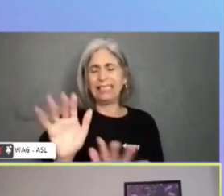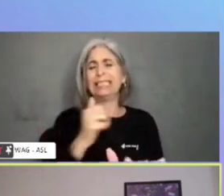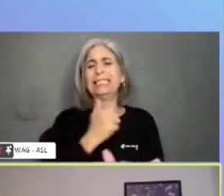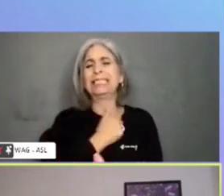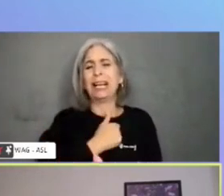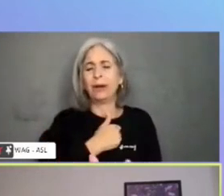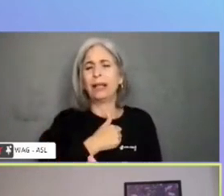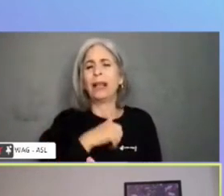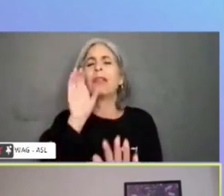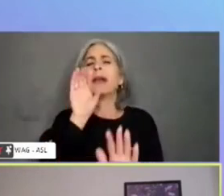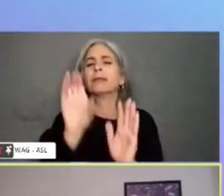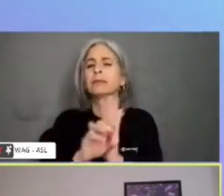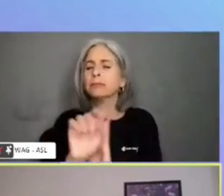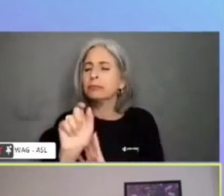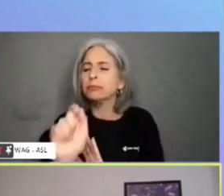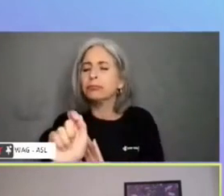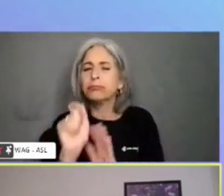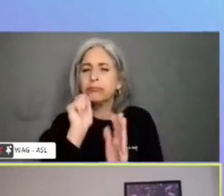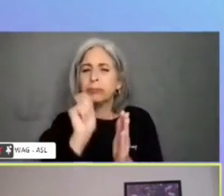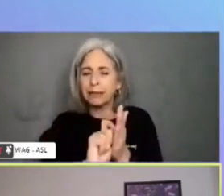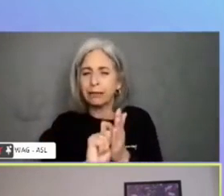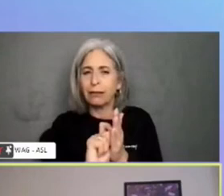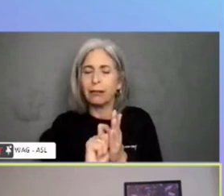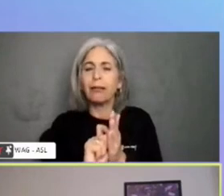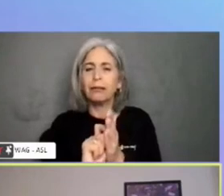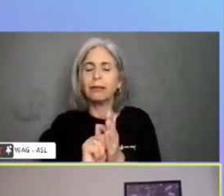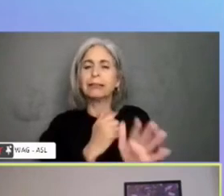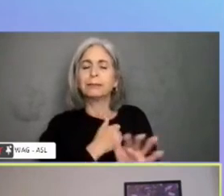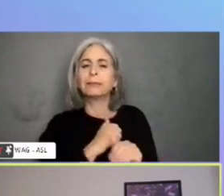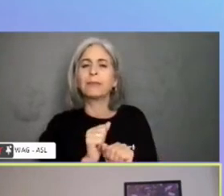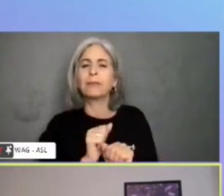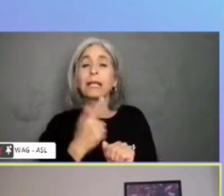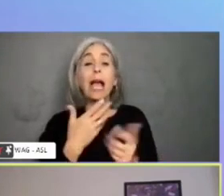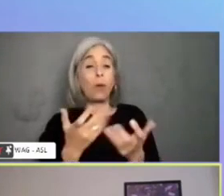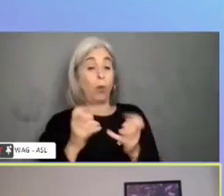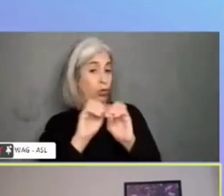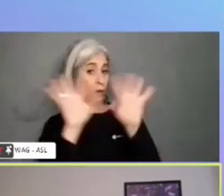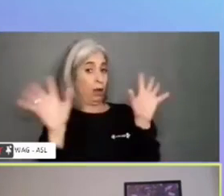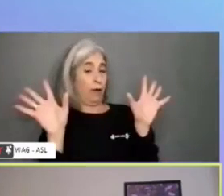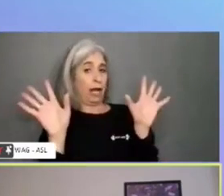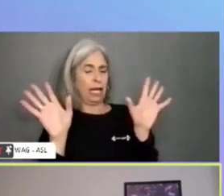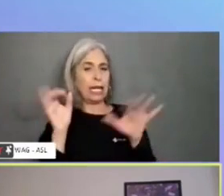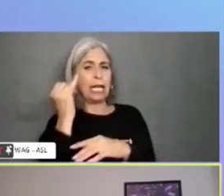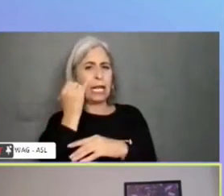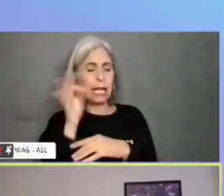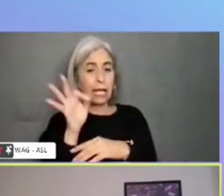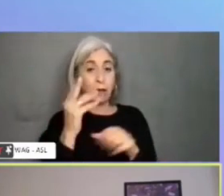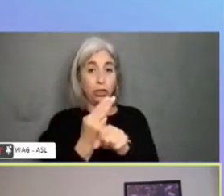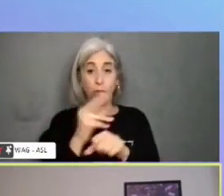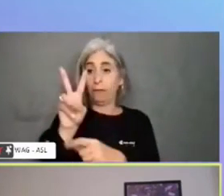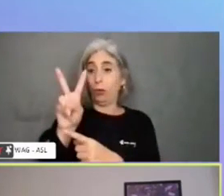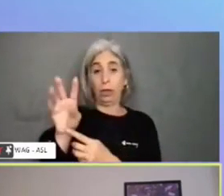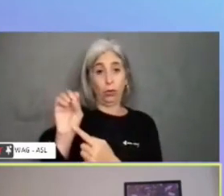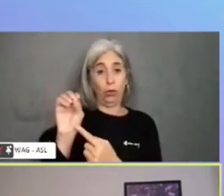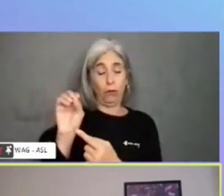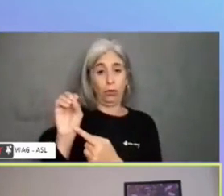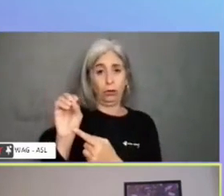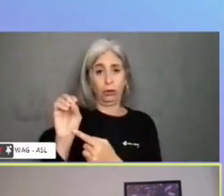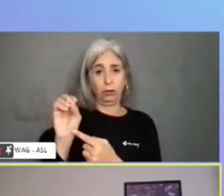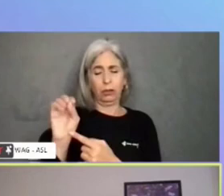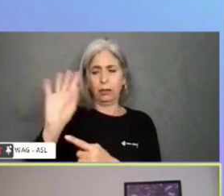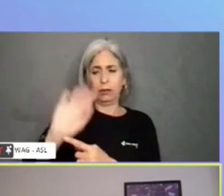pencil icon, that pencil emoji there. I should clarify that even though I've used VoiceOver for this demo and the past